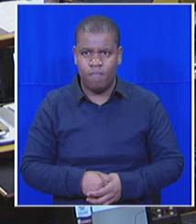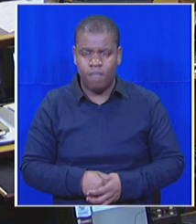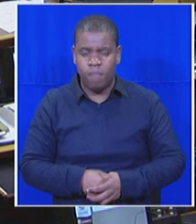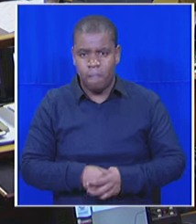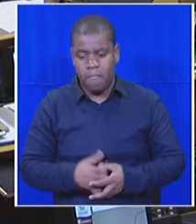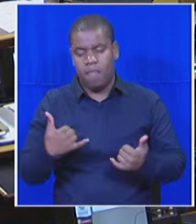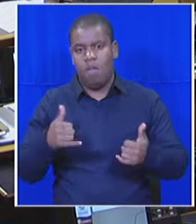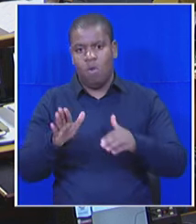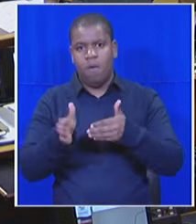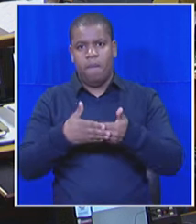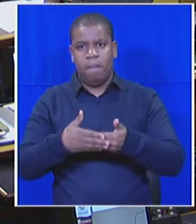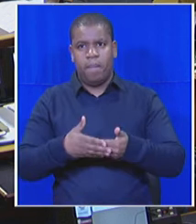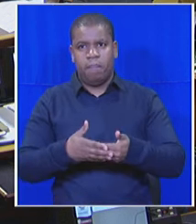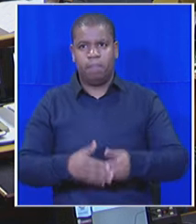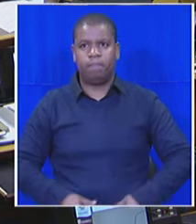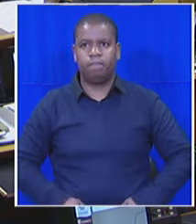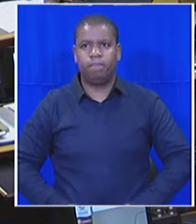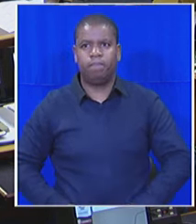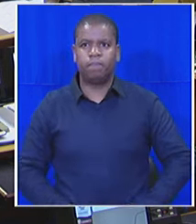Voting is closed.